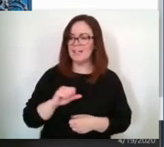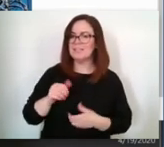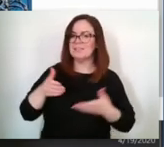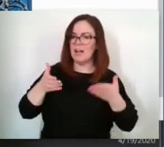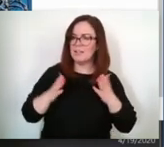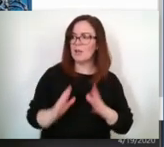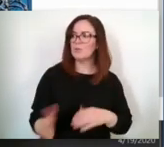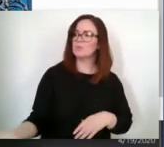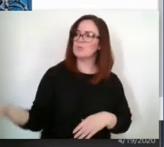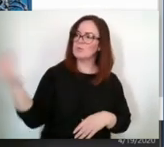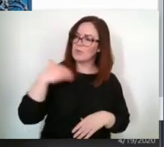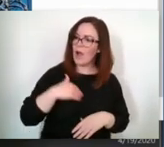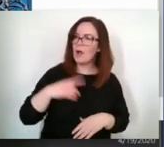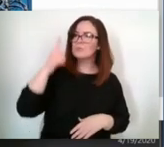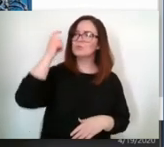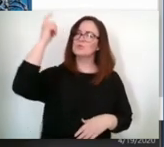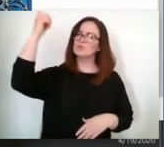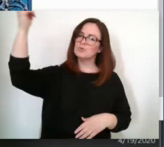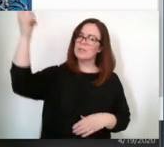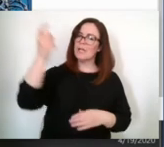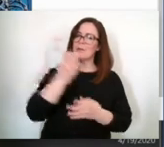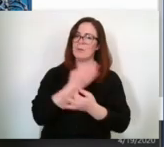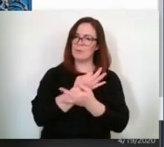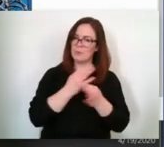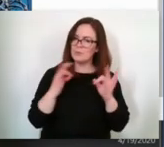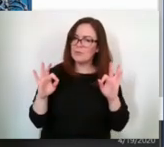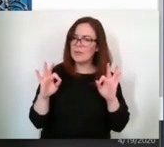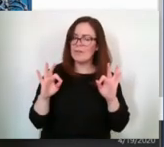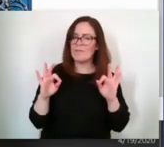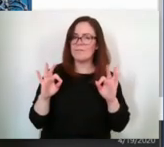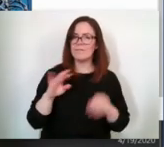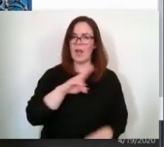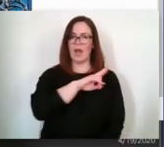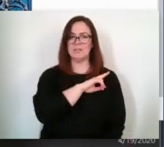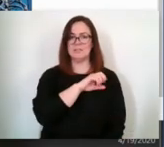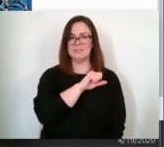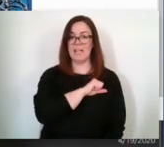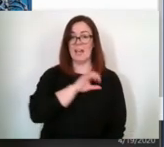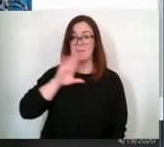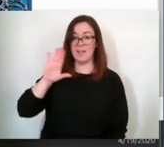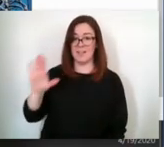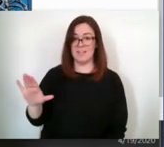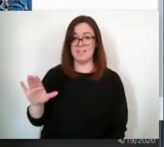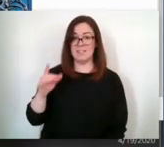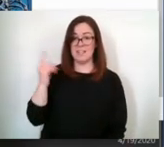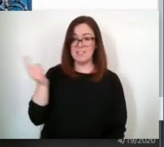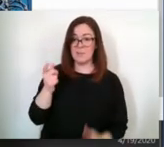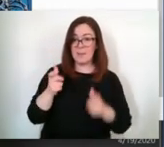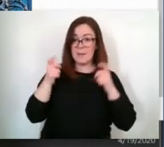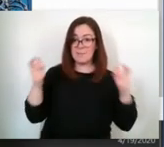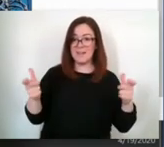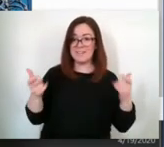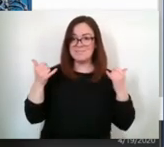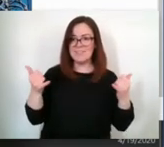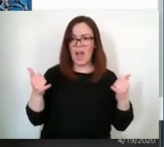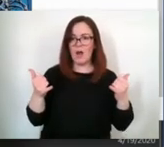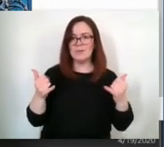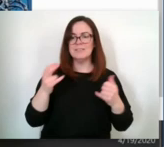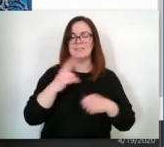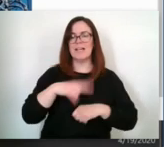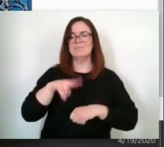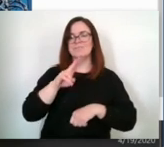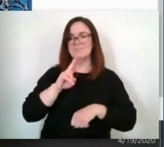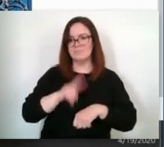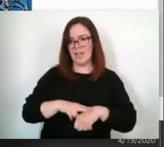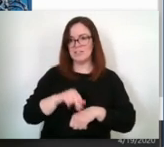freedom to reach for the sky. Uncle Sam's Something Big is now a national landmark. And